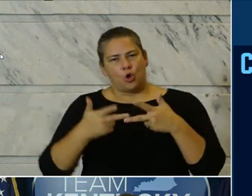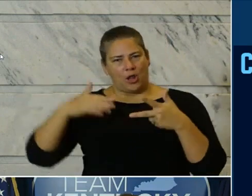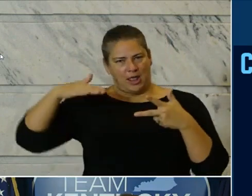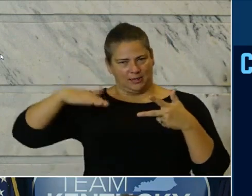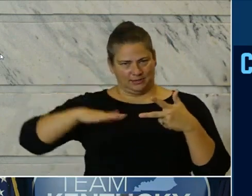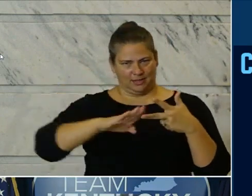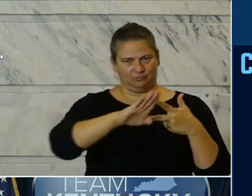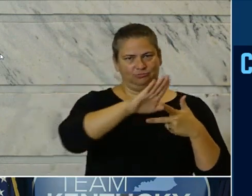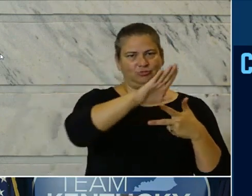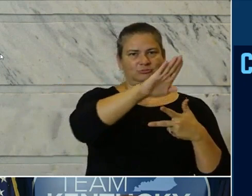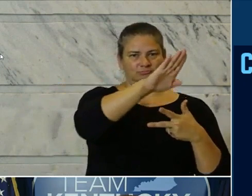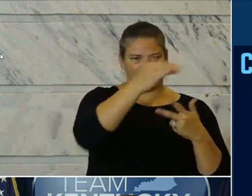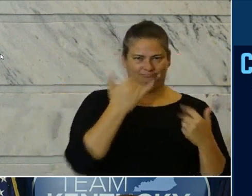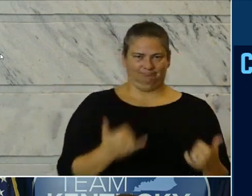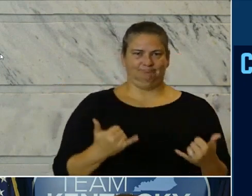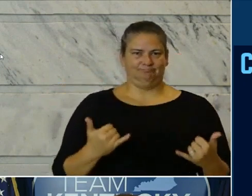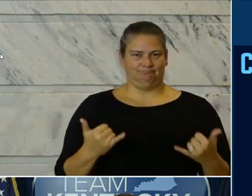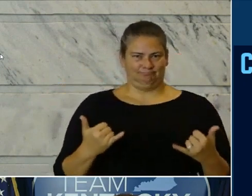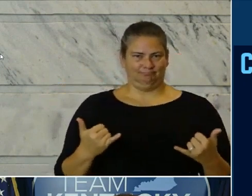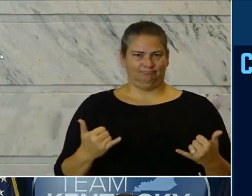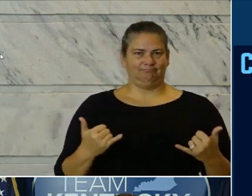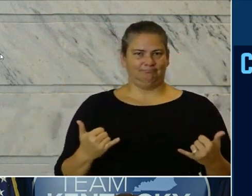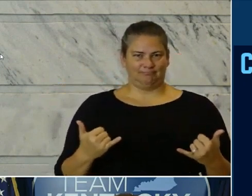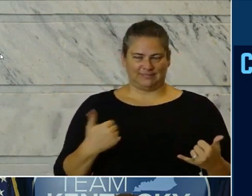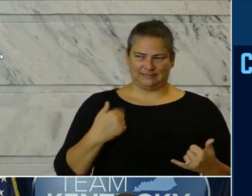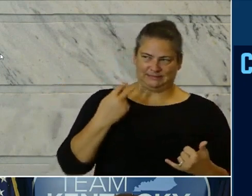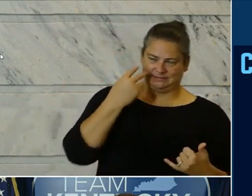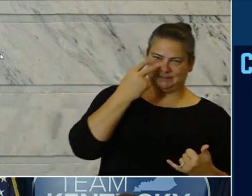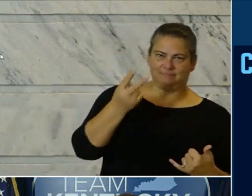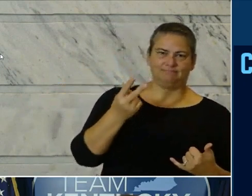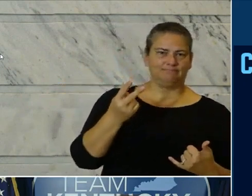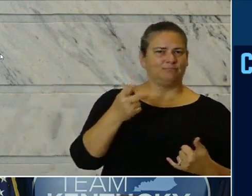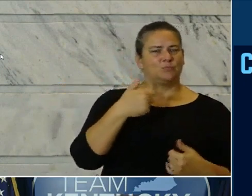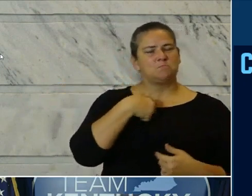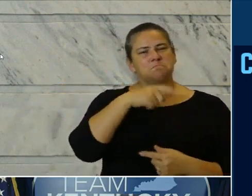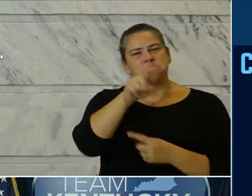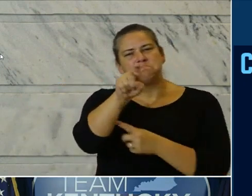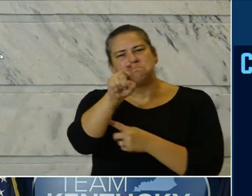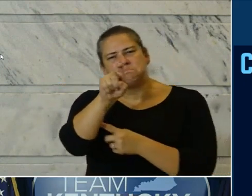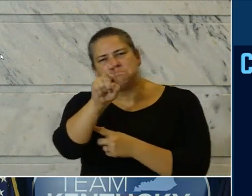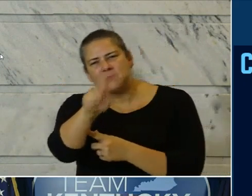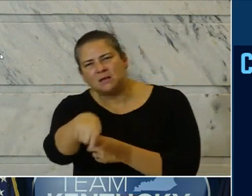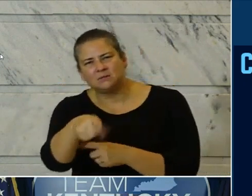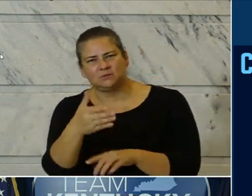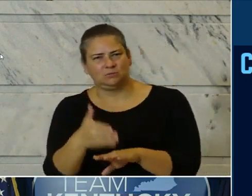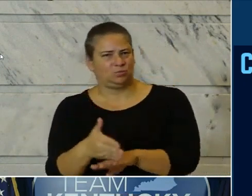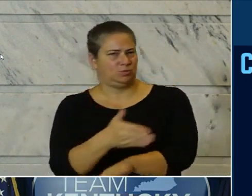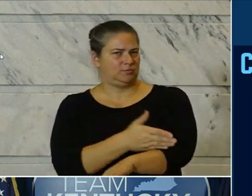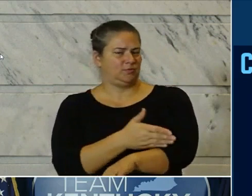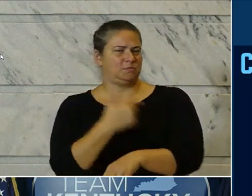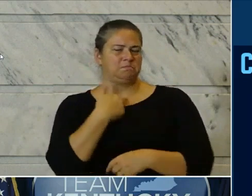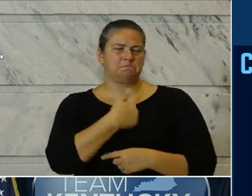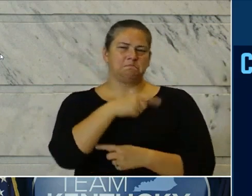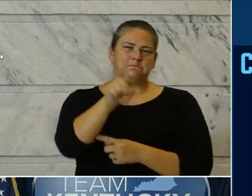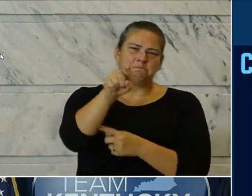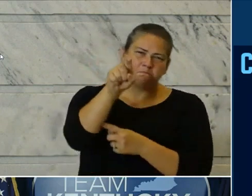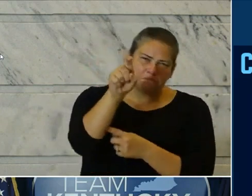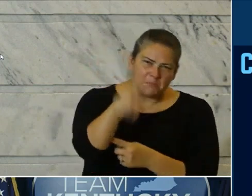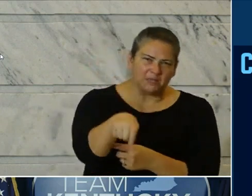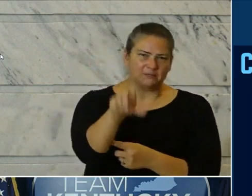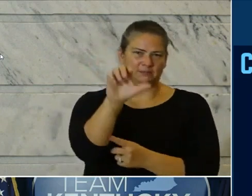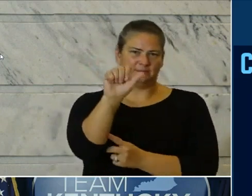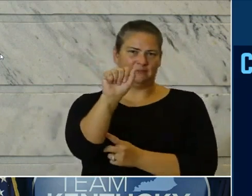Commonwealth. We have to do better. We have to act with that